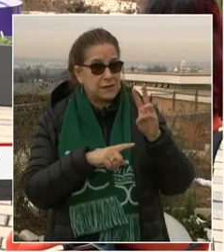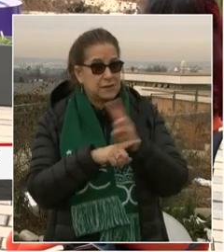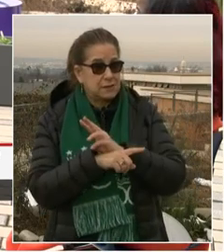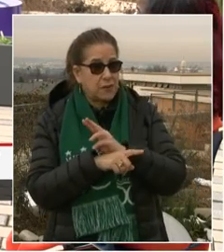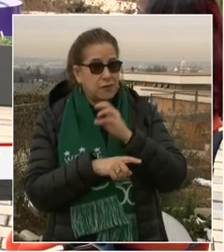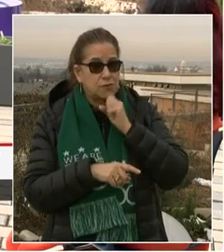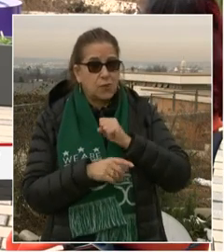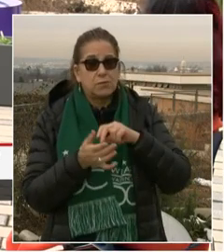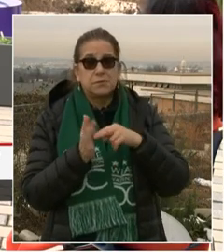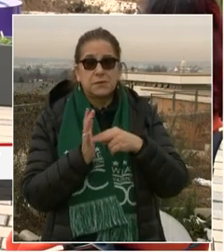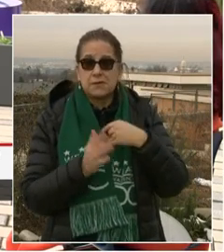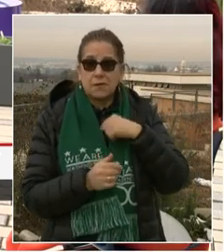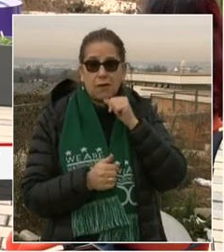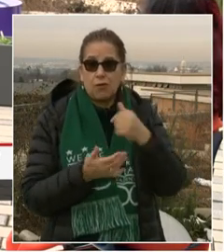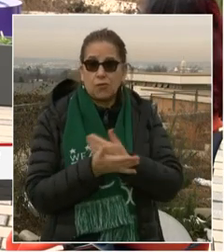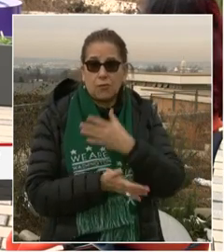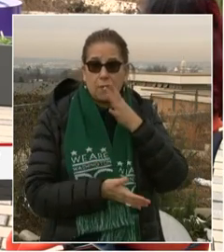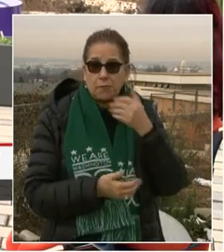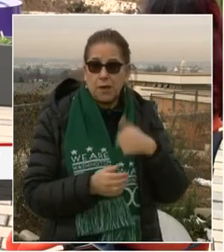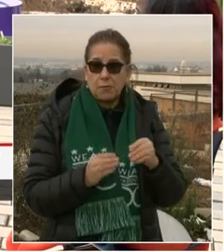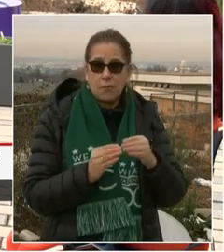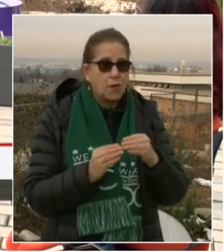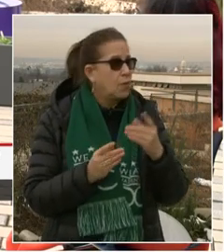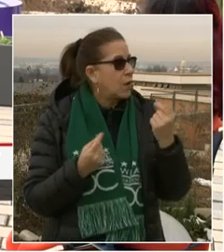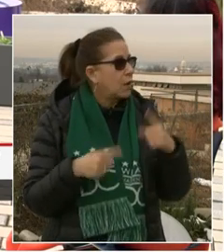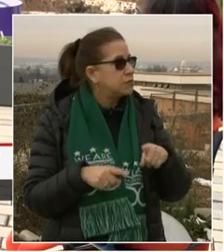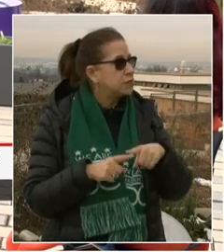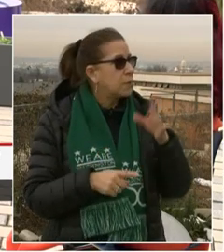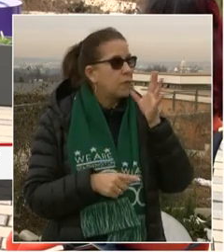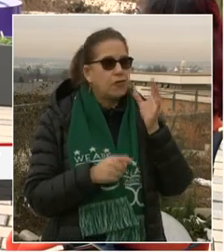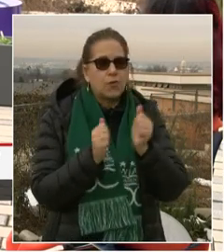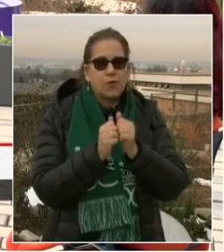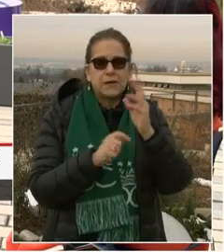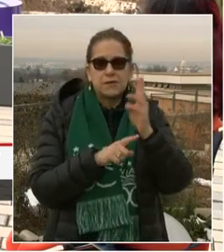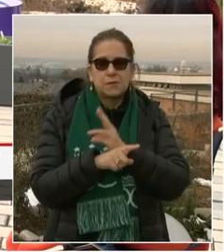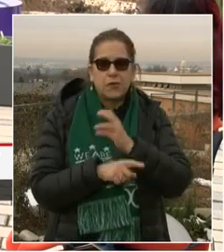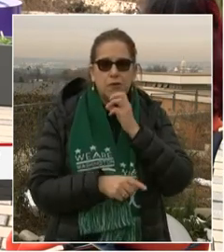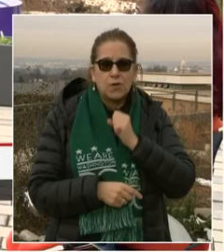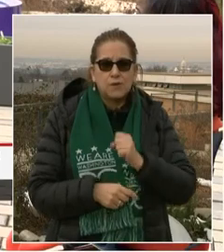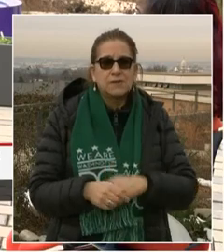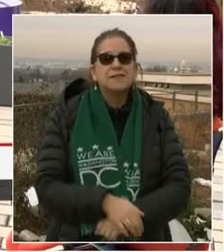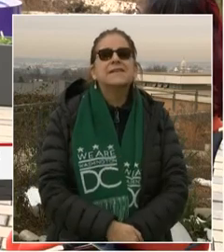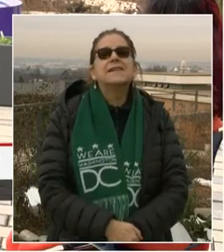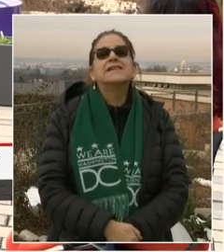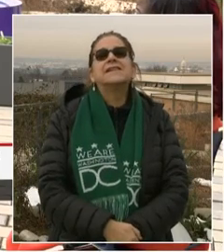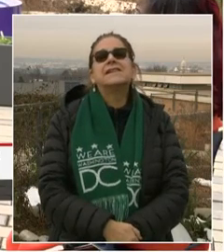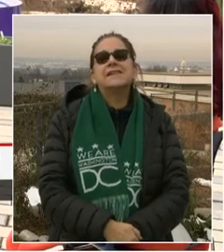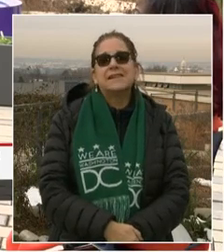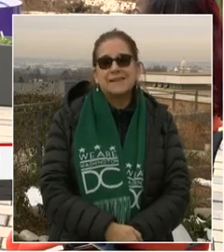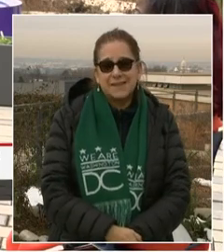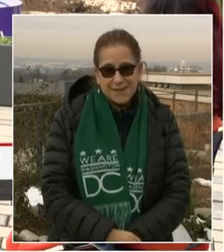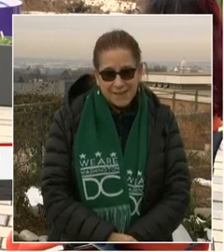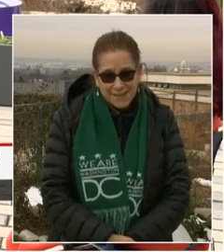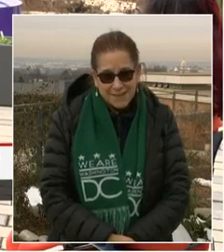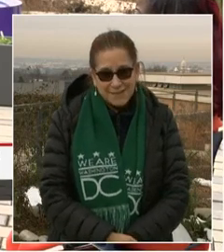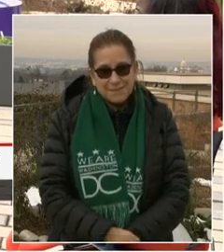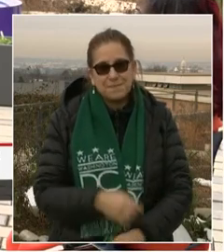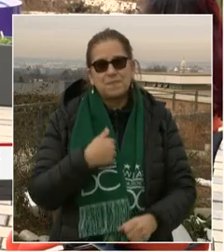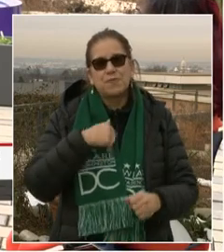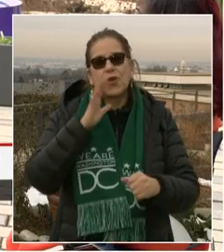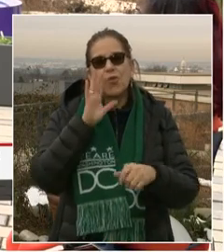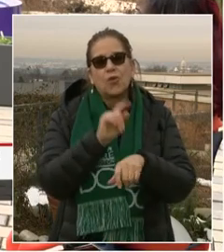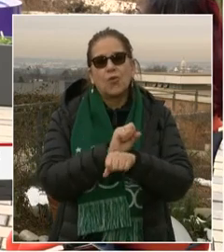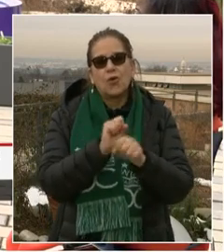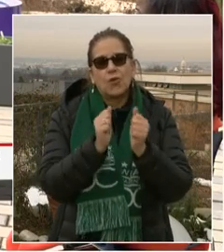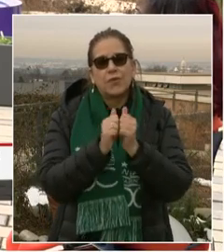question before I came up, and I will kind of work with the team to see how the eligibility was determined. Likely it was determined